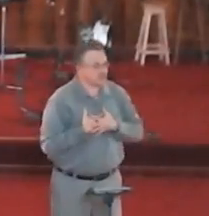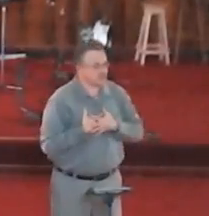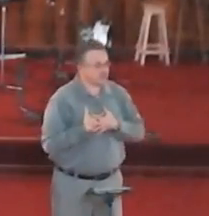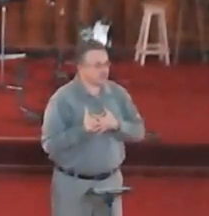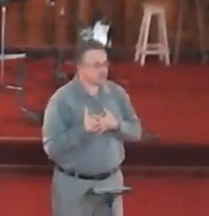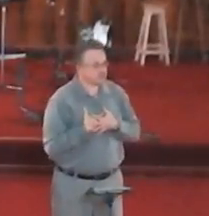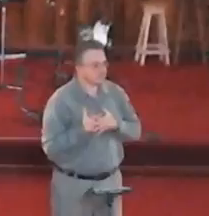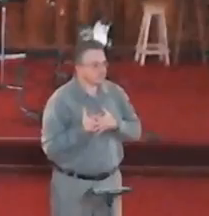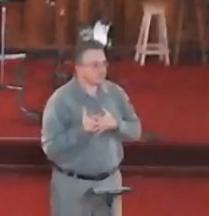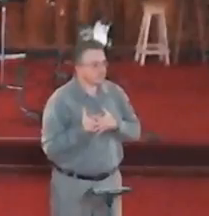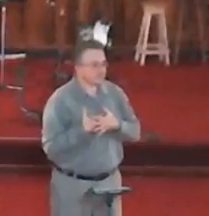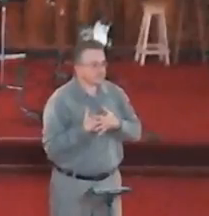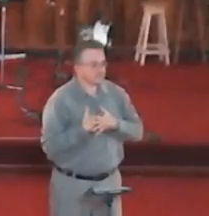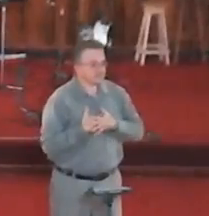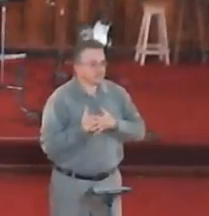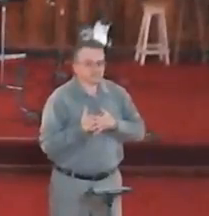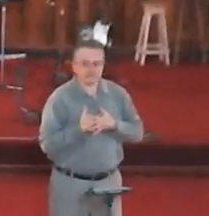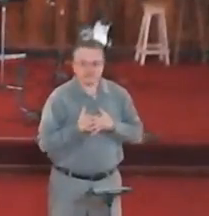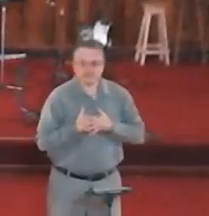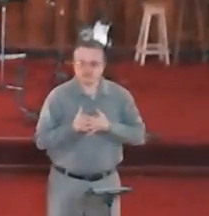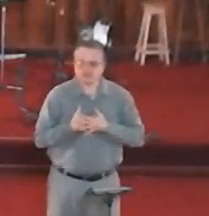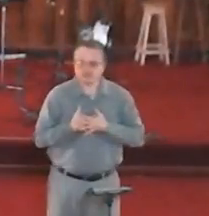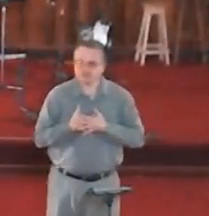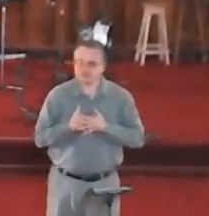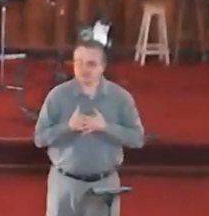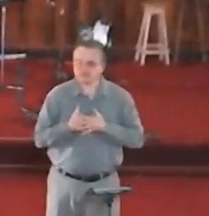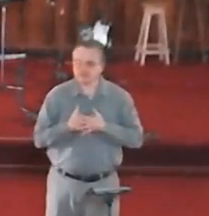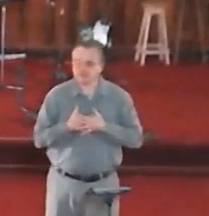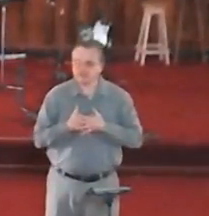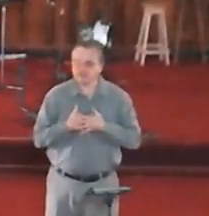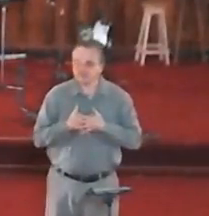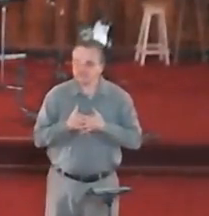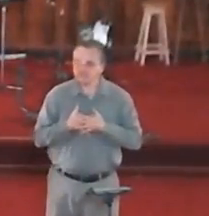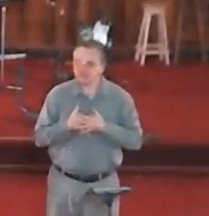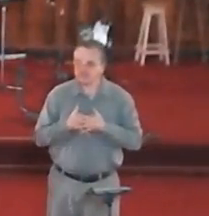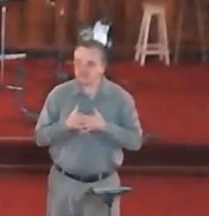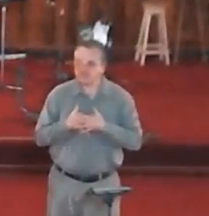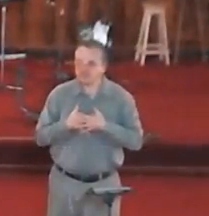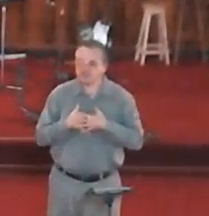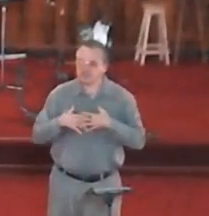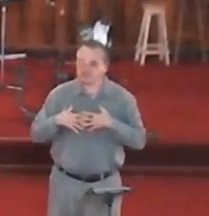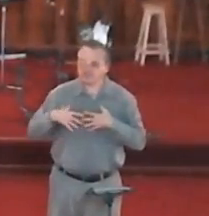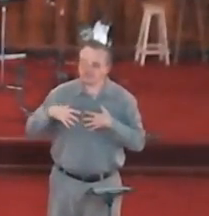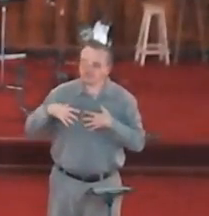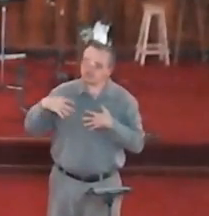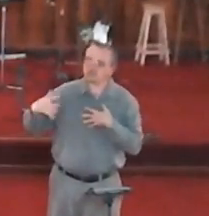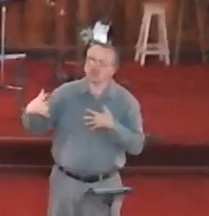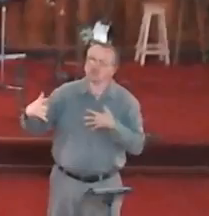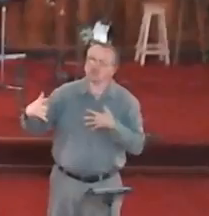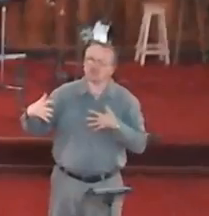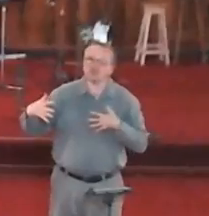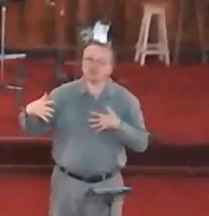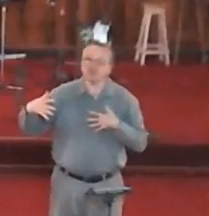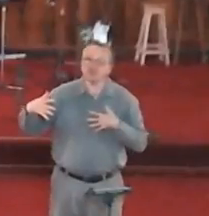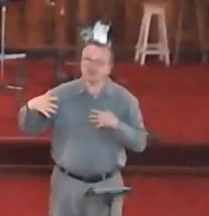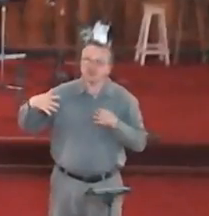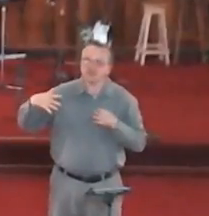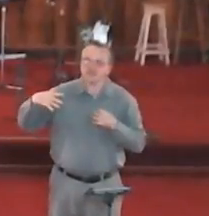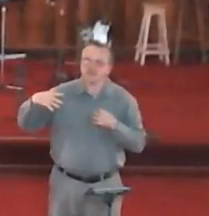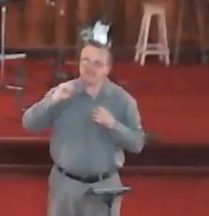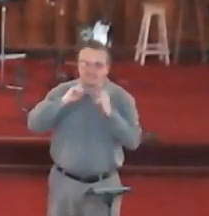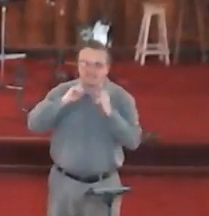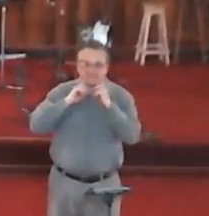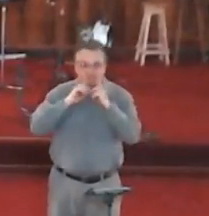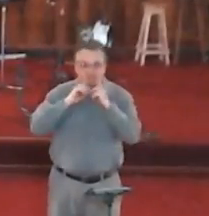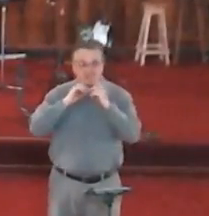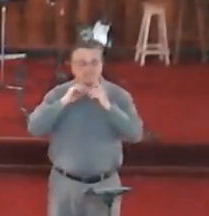el corazón. I think that what we proclaim with our mouths is more a symptom of what we want in our hearts. Y Jesús mismo dijo